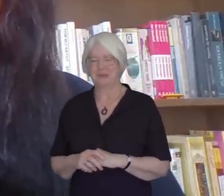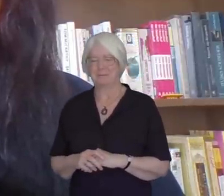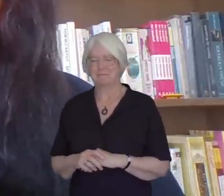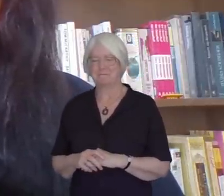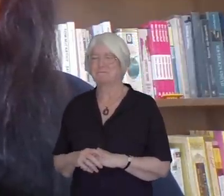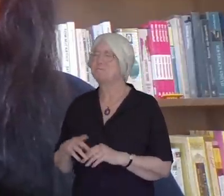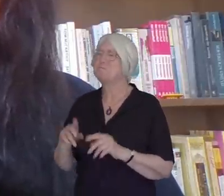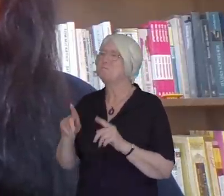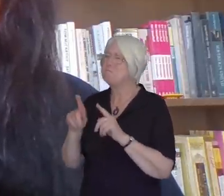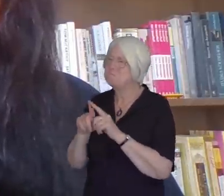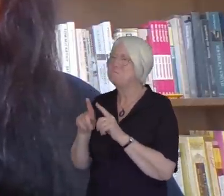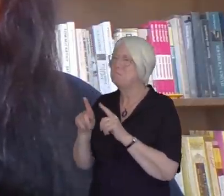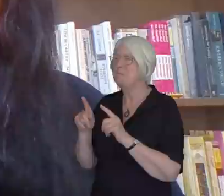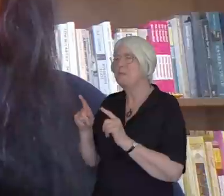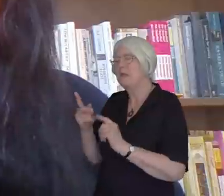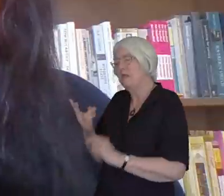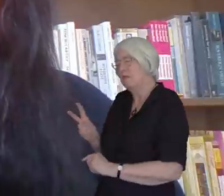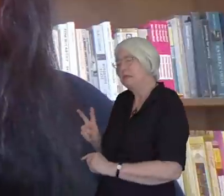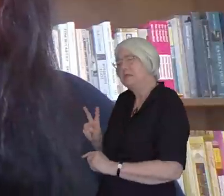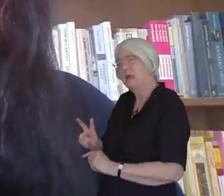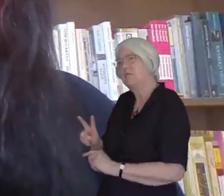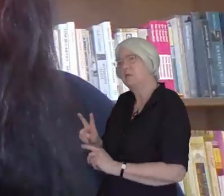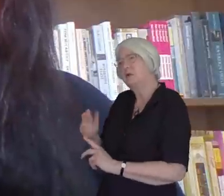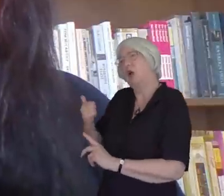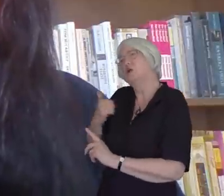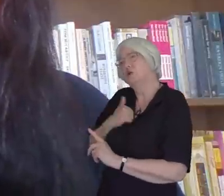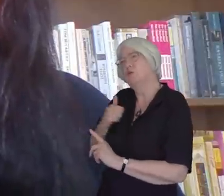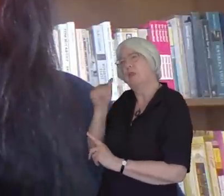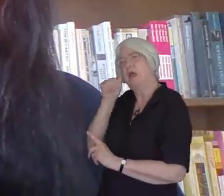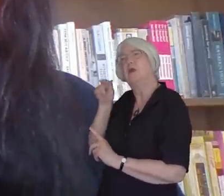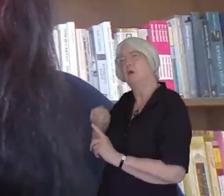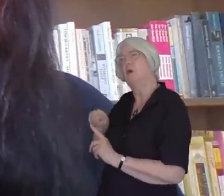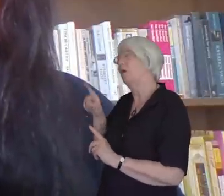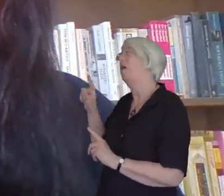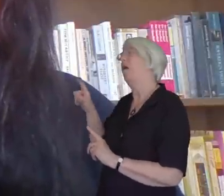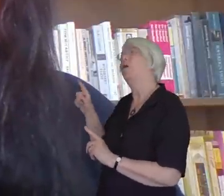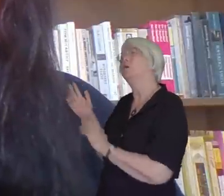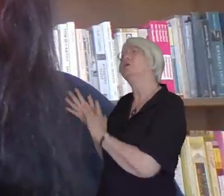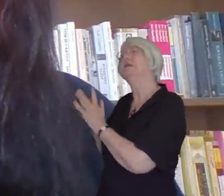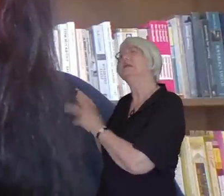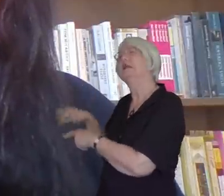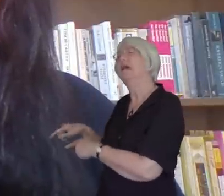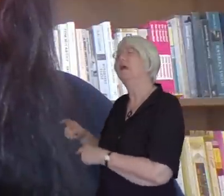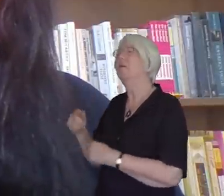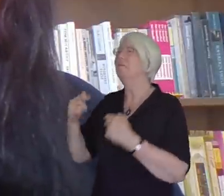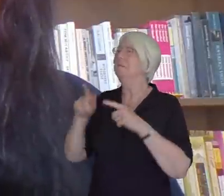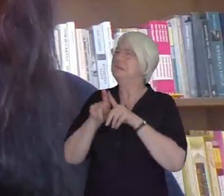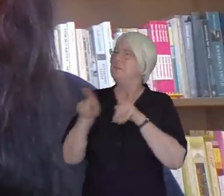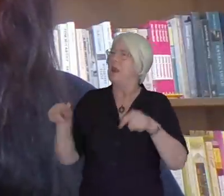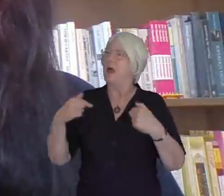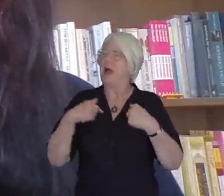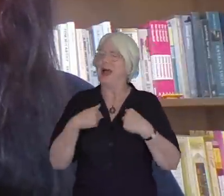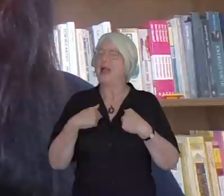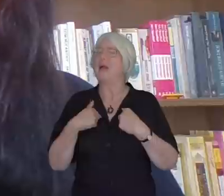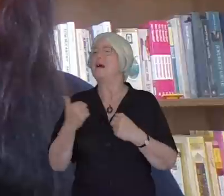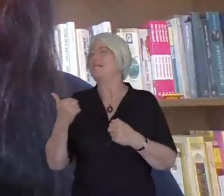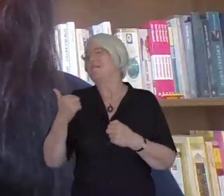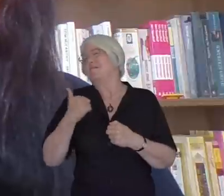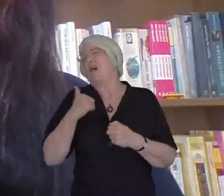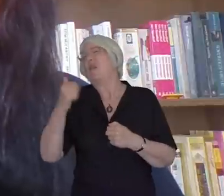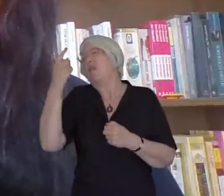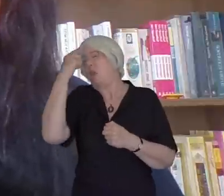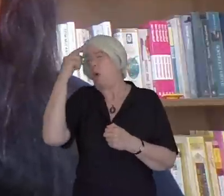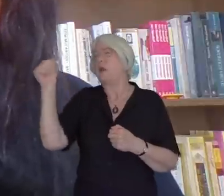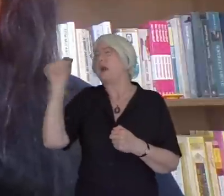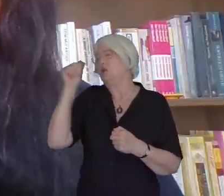Like the disciples in their knowledge of Jesus, I had made assumptions about those living in my community. I knew about them, but I didn't